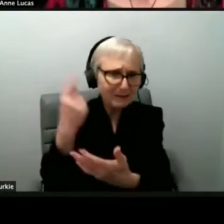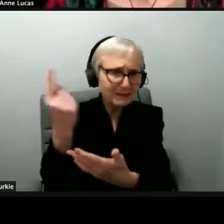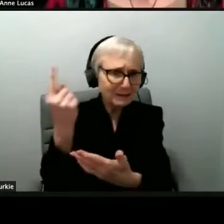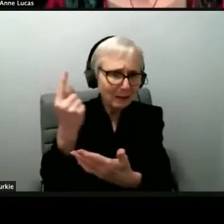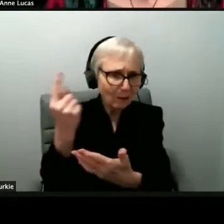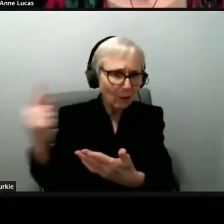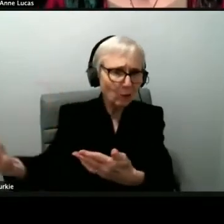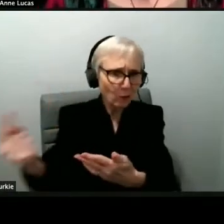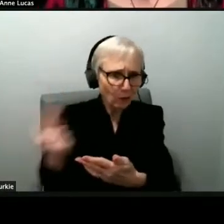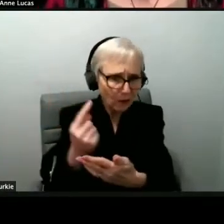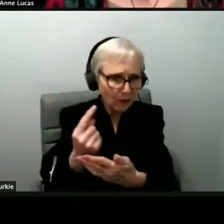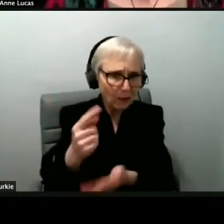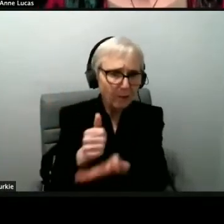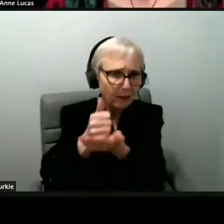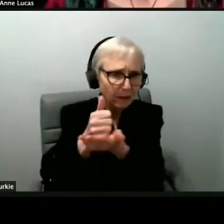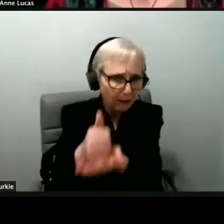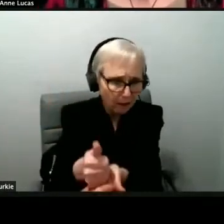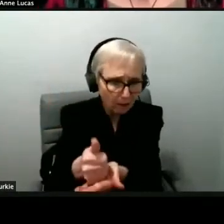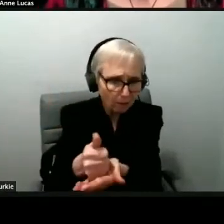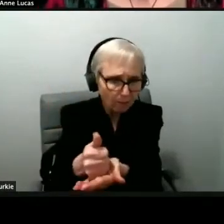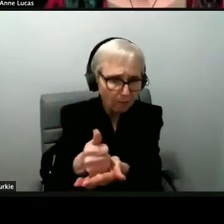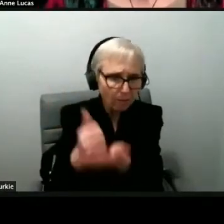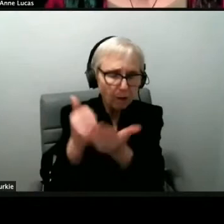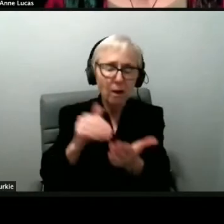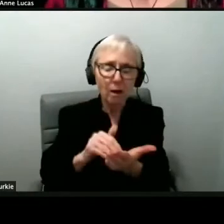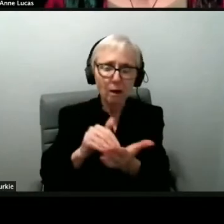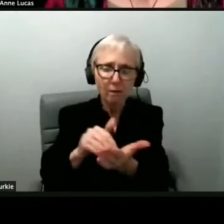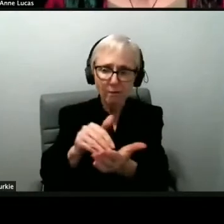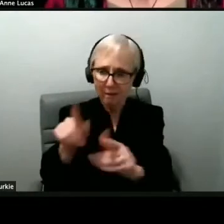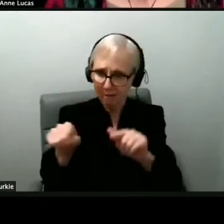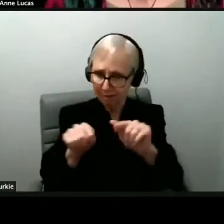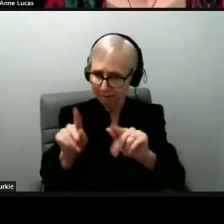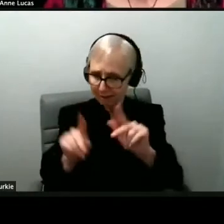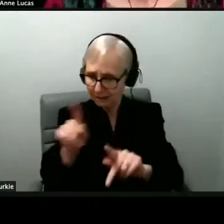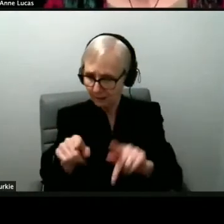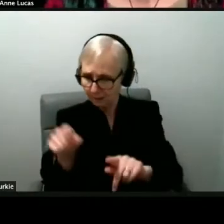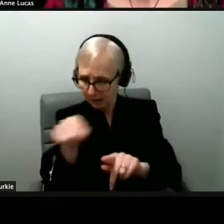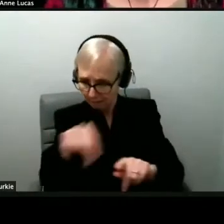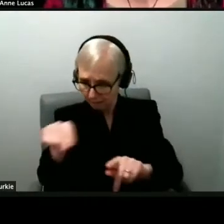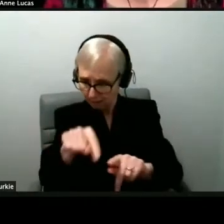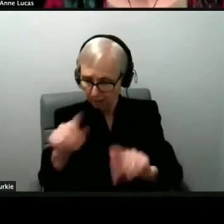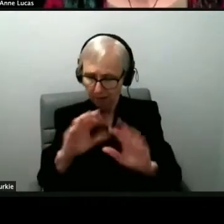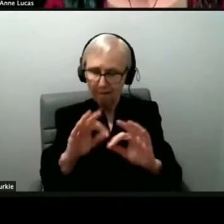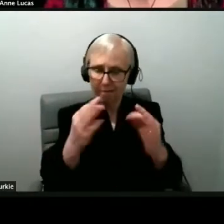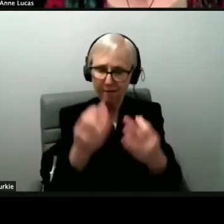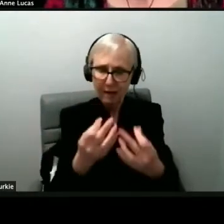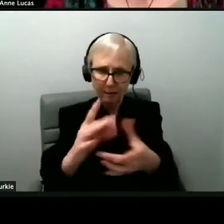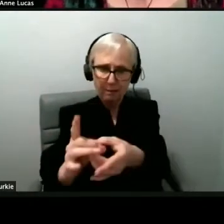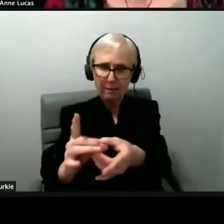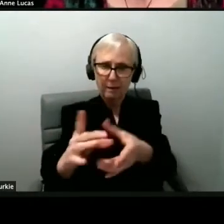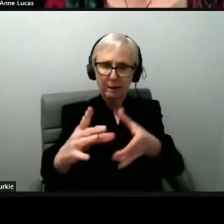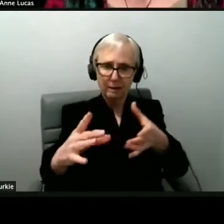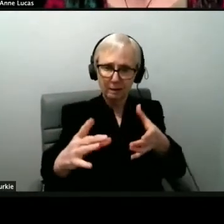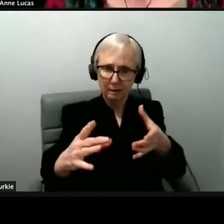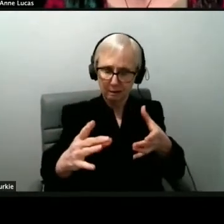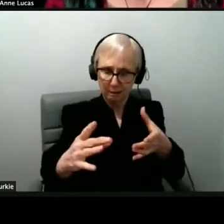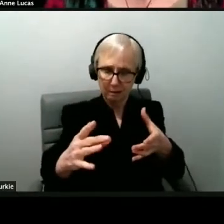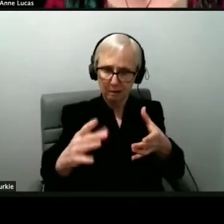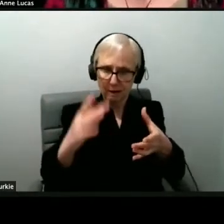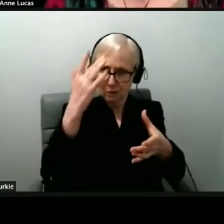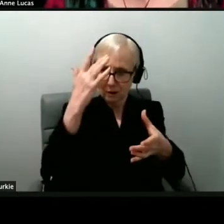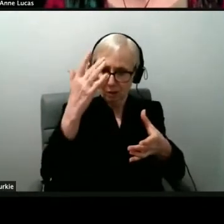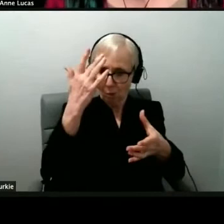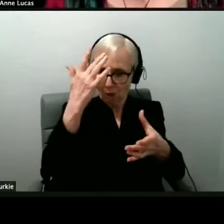can come and help them. Because a lot of times, a lot of these people, they have family, but they're detached from their family. And that's why they wind up on the